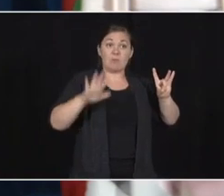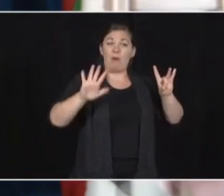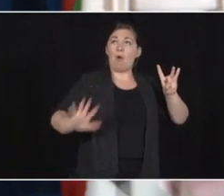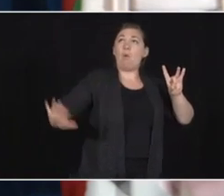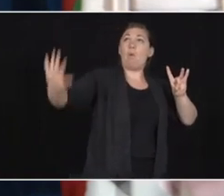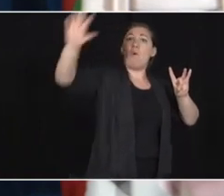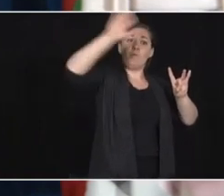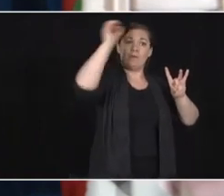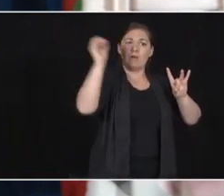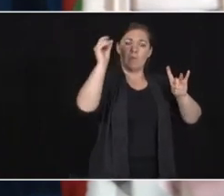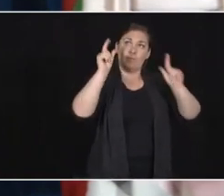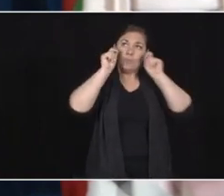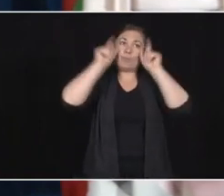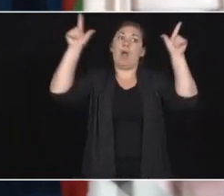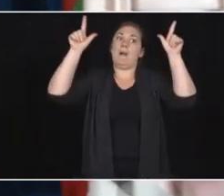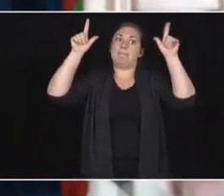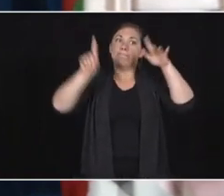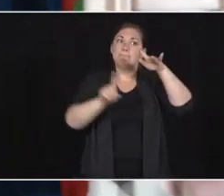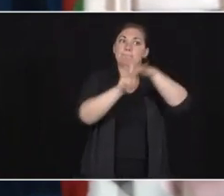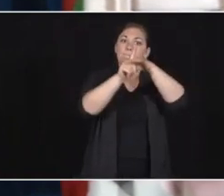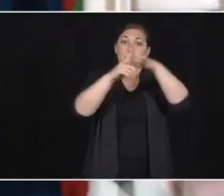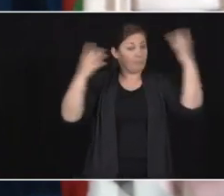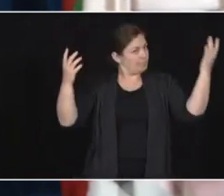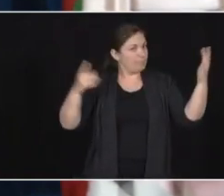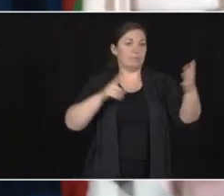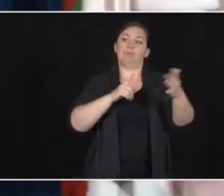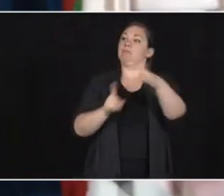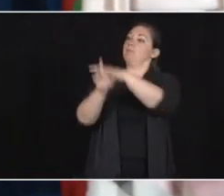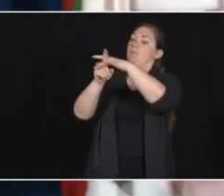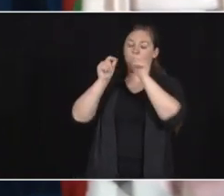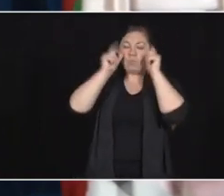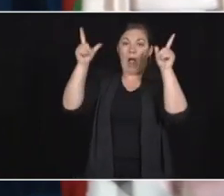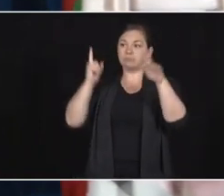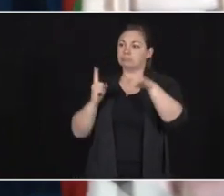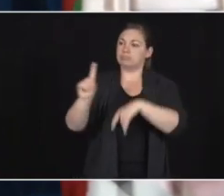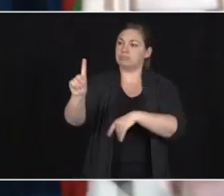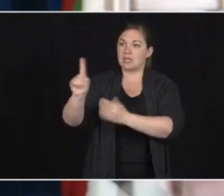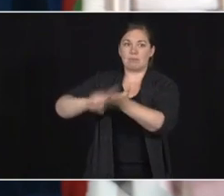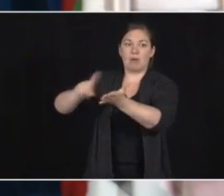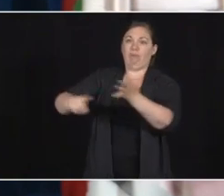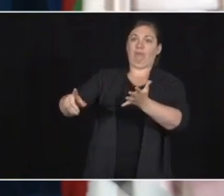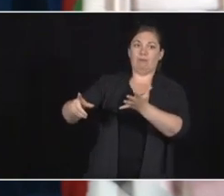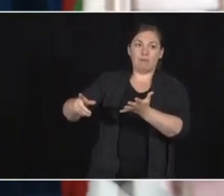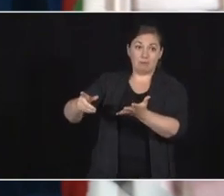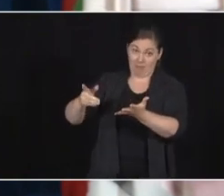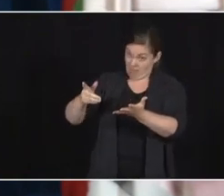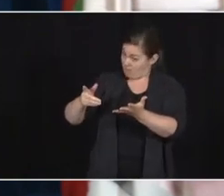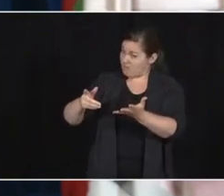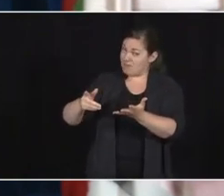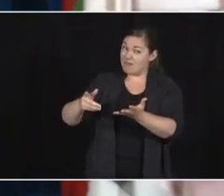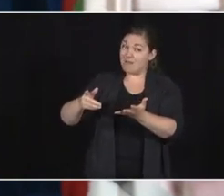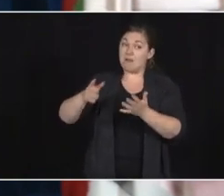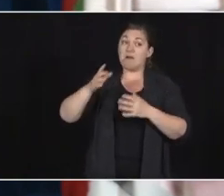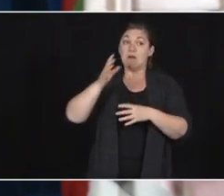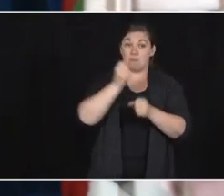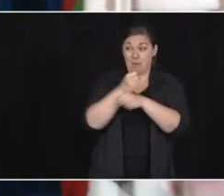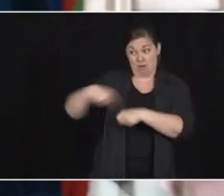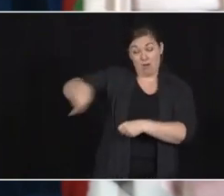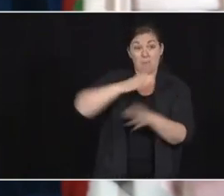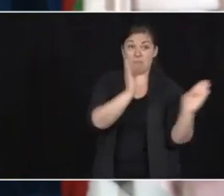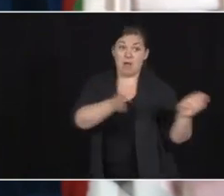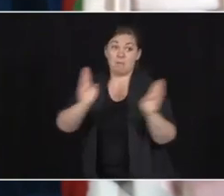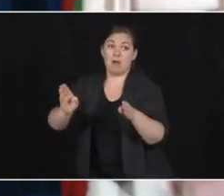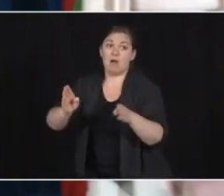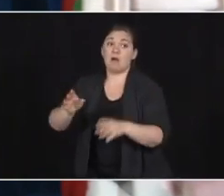to all long-term care homes, get your act together. And I'm not going to paint a broad brush again. I mentioned this yesterday.